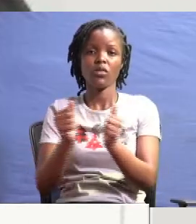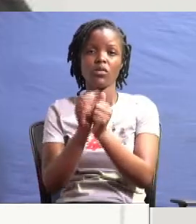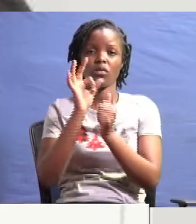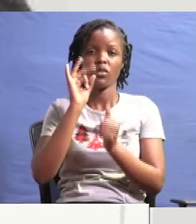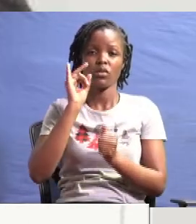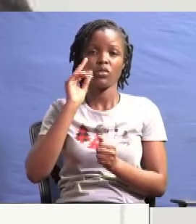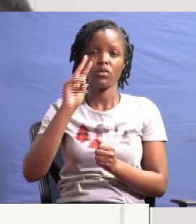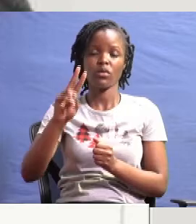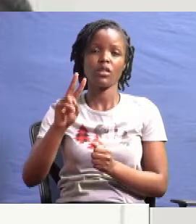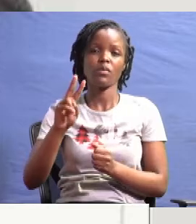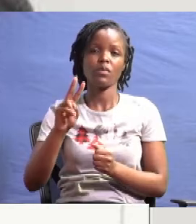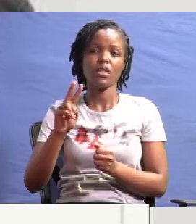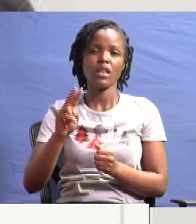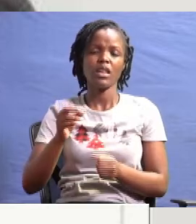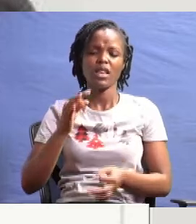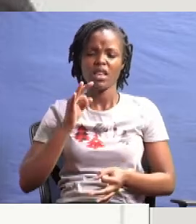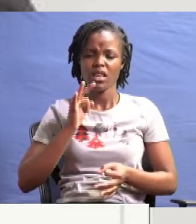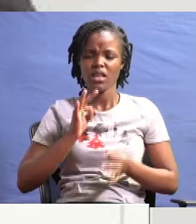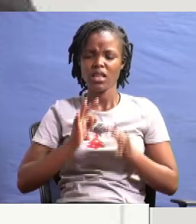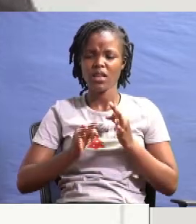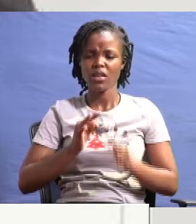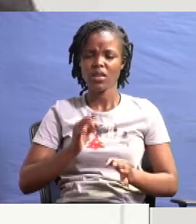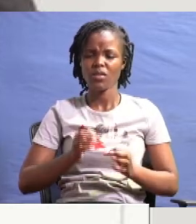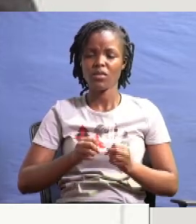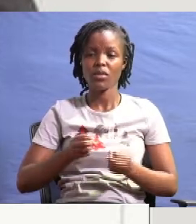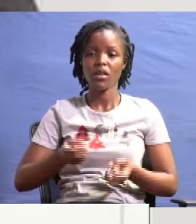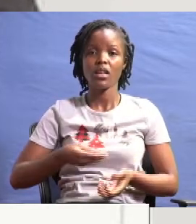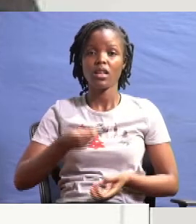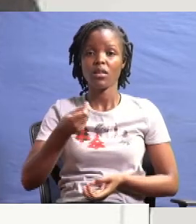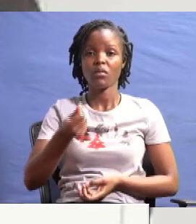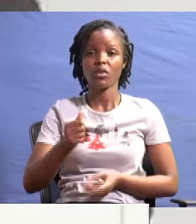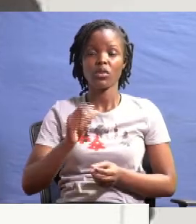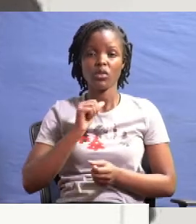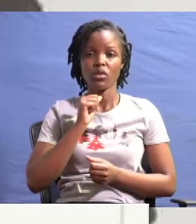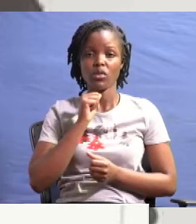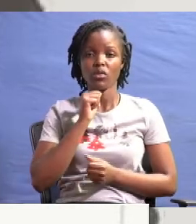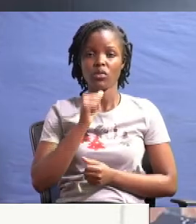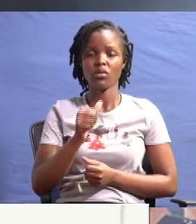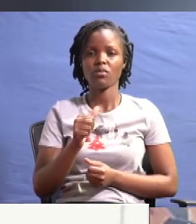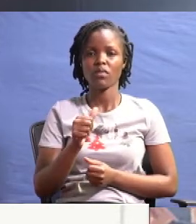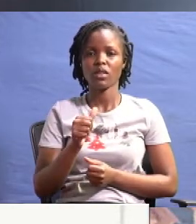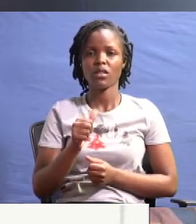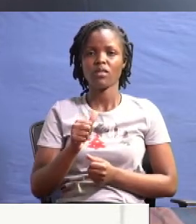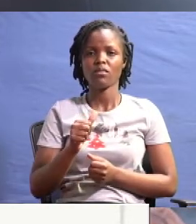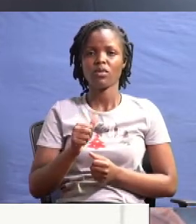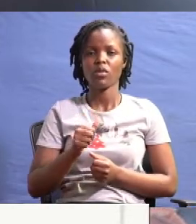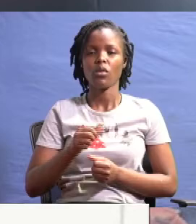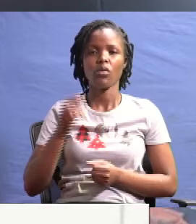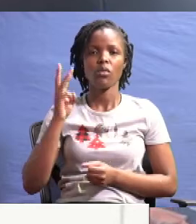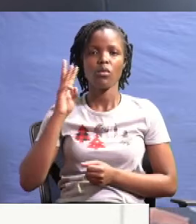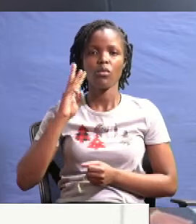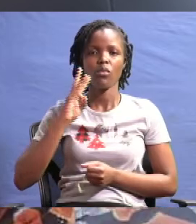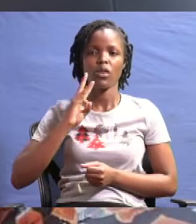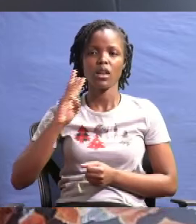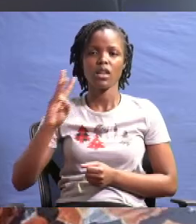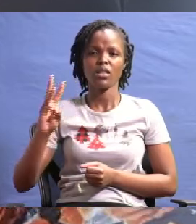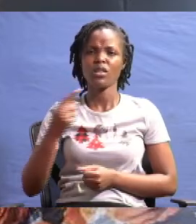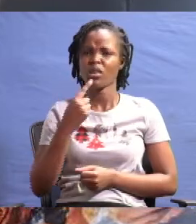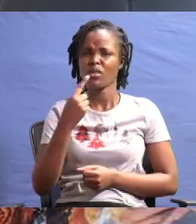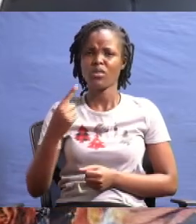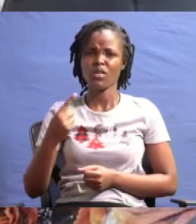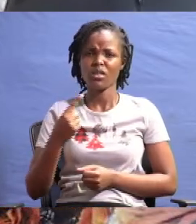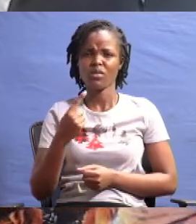stem from irregular tender awards in Kiambu County during his leadership in 2018. But Waititu isn't the only one